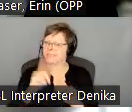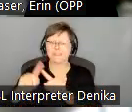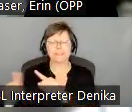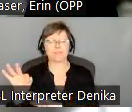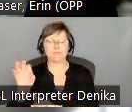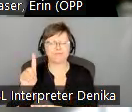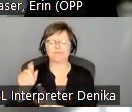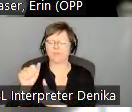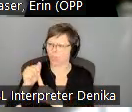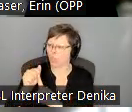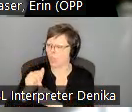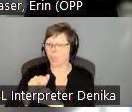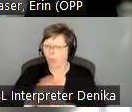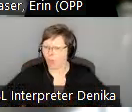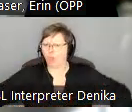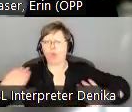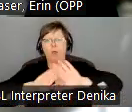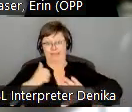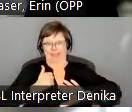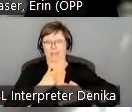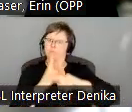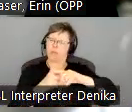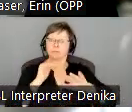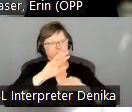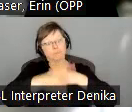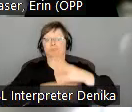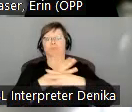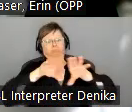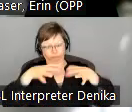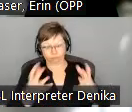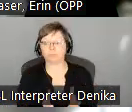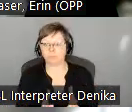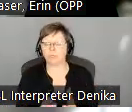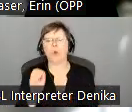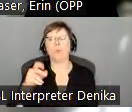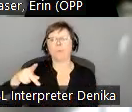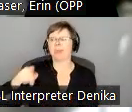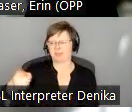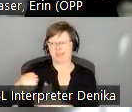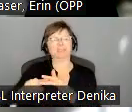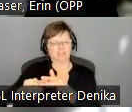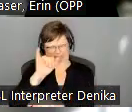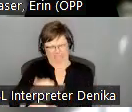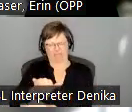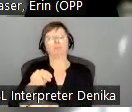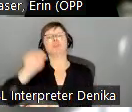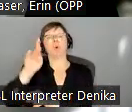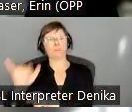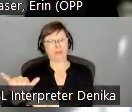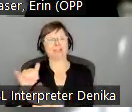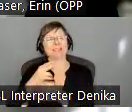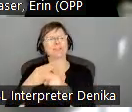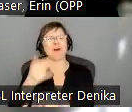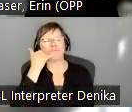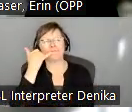across Canada and throughout the world. The Canadian Fraud Centre was originally started by the OPP back in the day in North Bay, and it was called Phone Busters, as